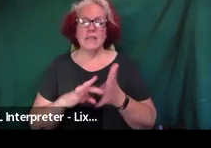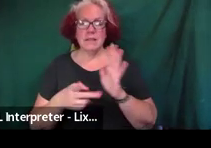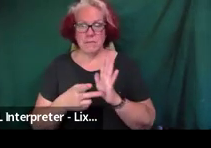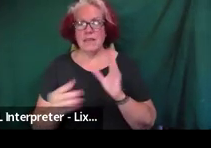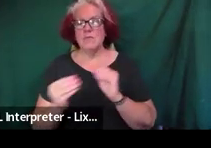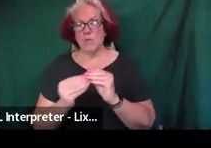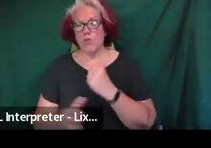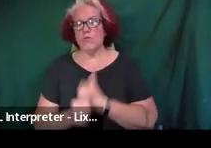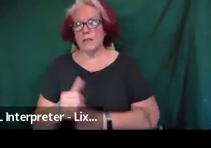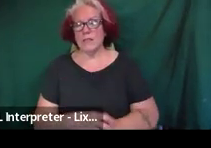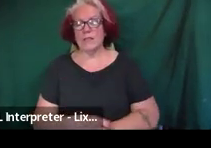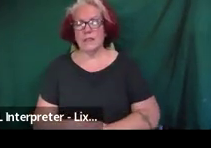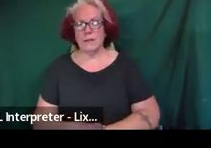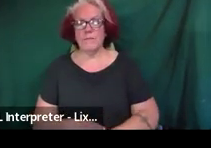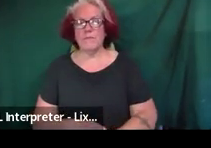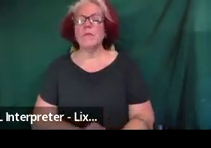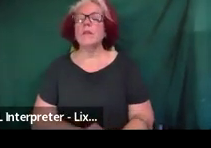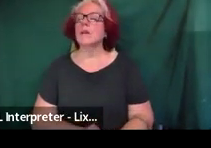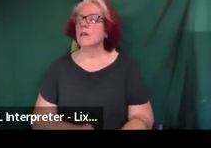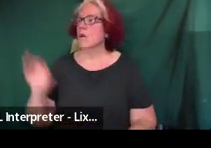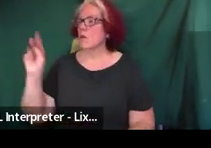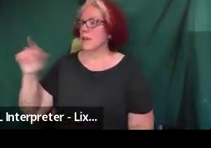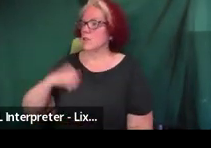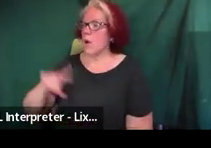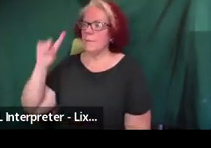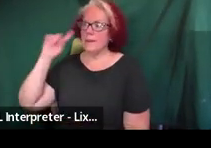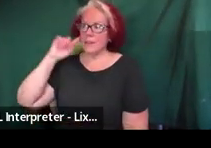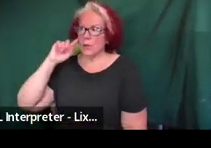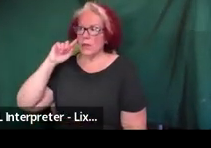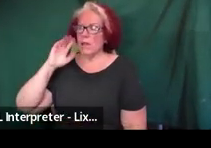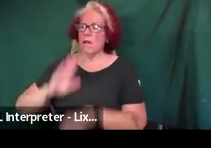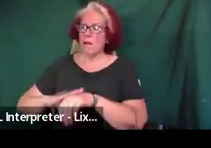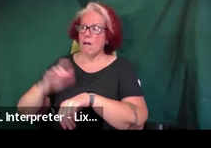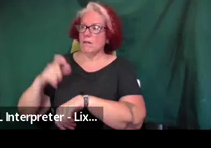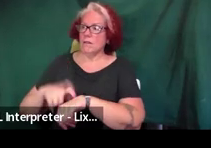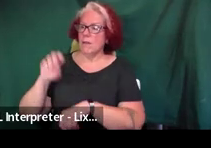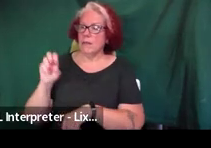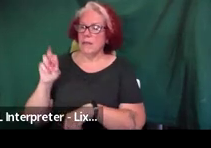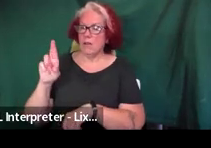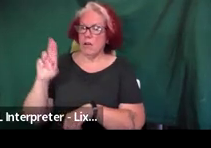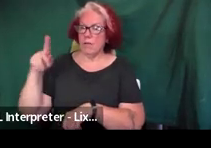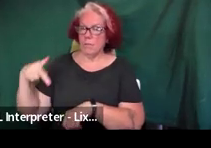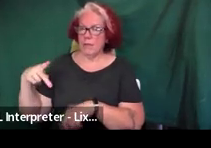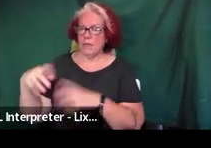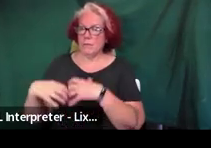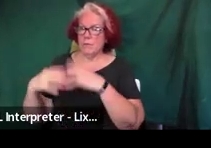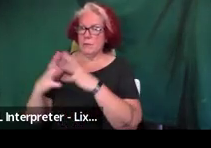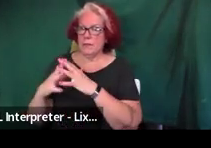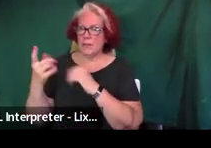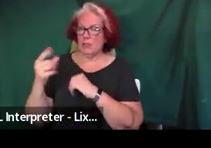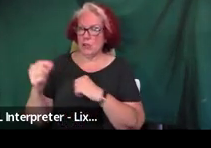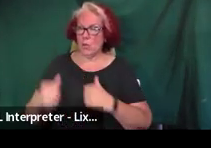risk. So I'm hearing that the on-time ERP system implementation going live